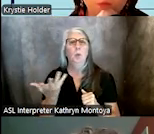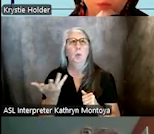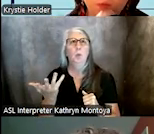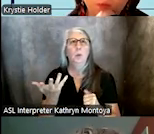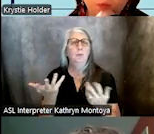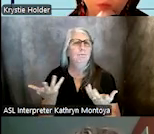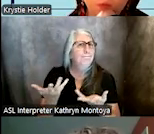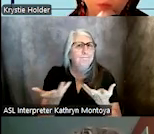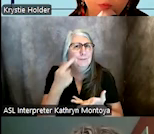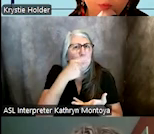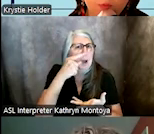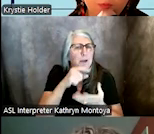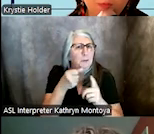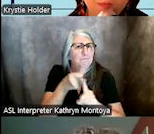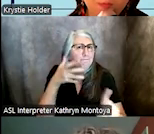Can you just talk more?